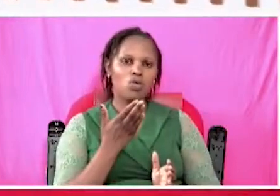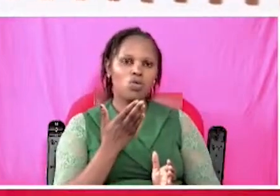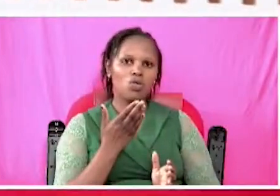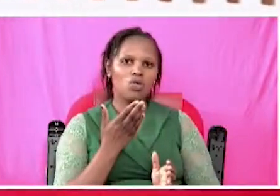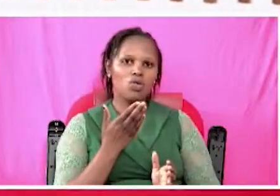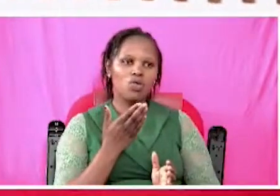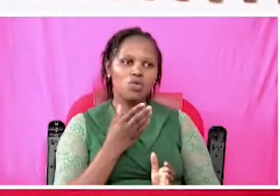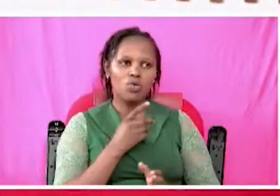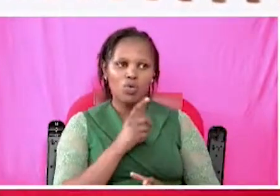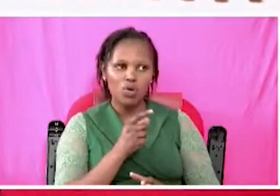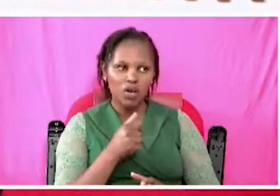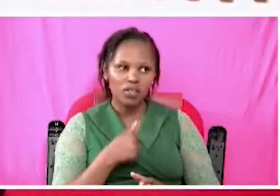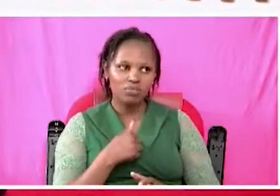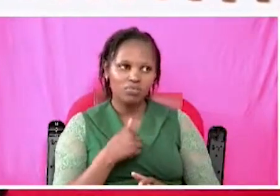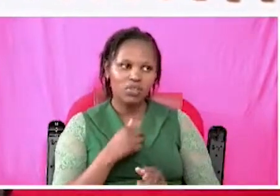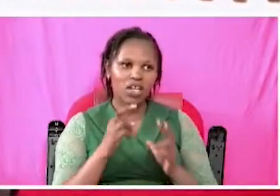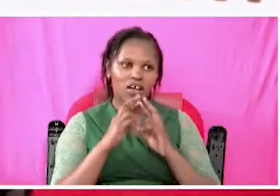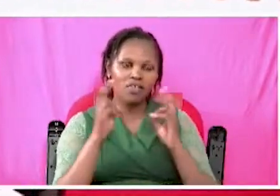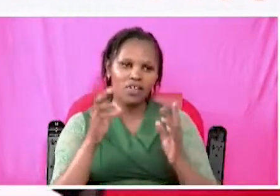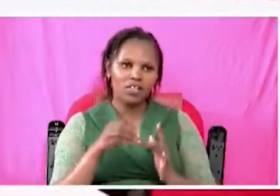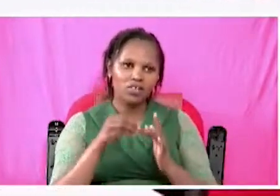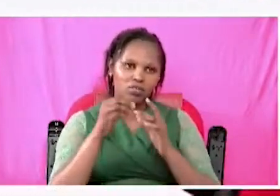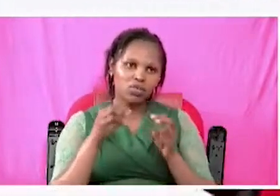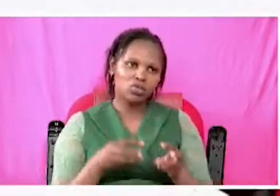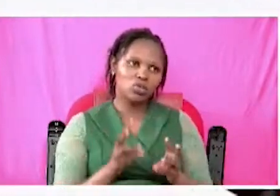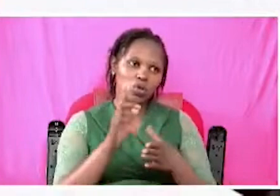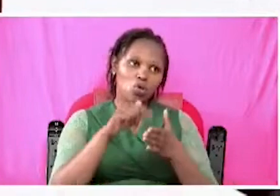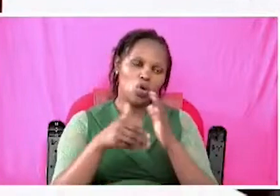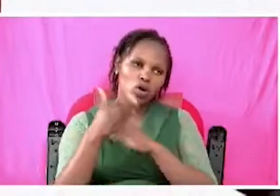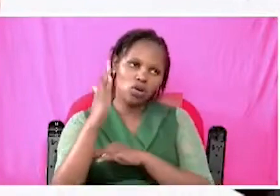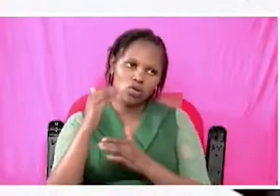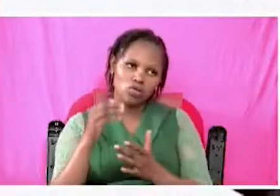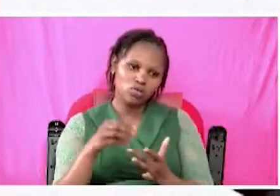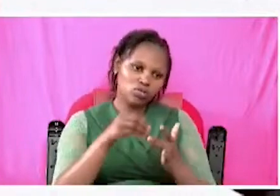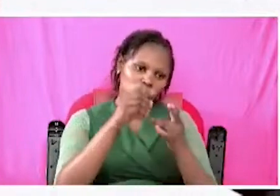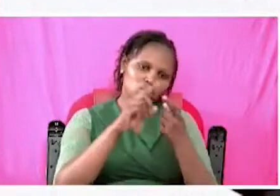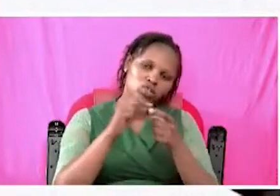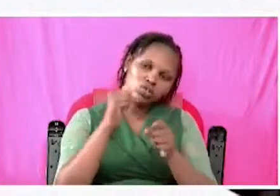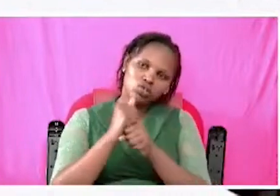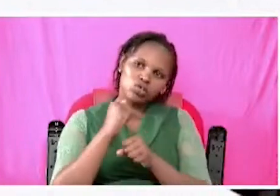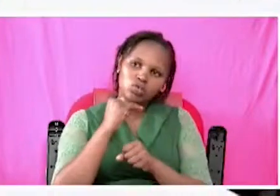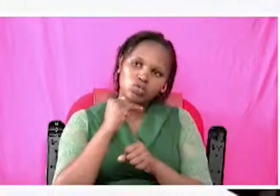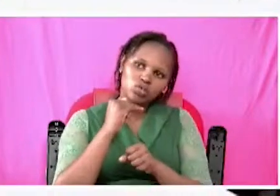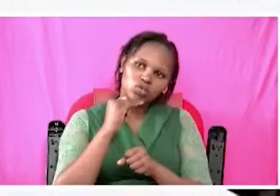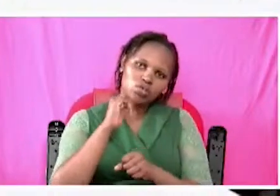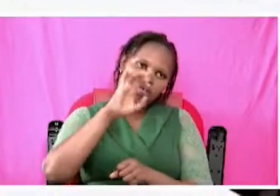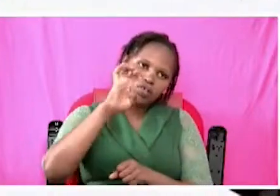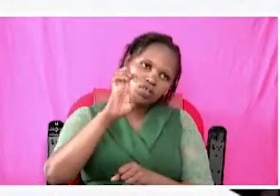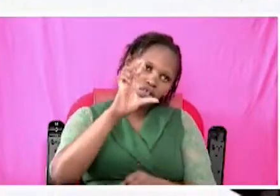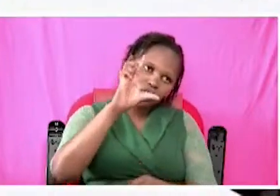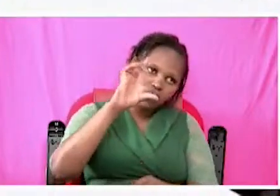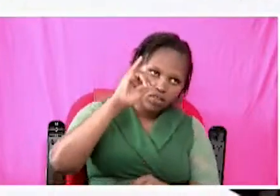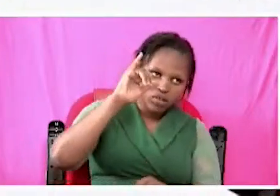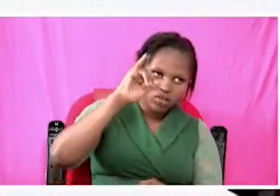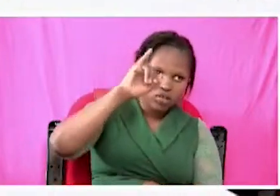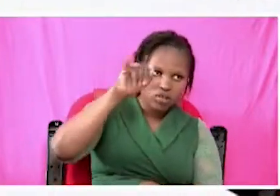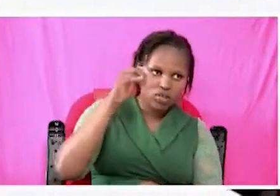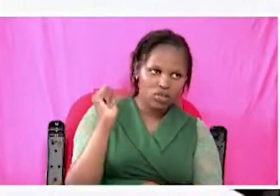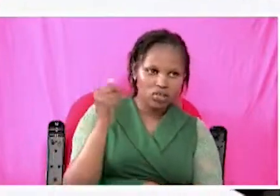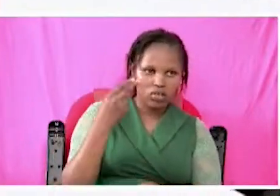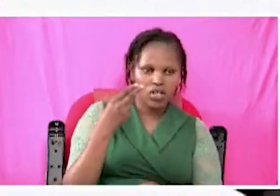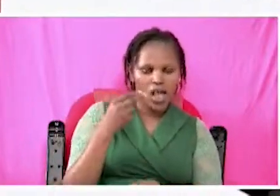in a very special way. What God chooses to do with Elijah is he whispers to